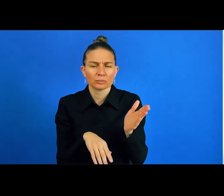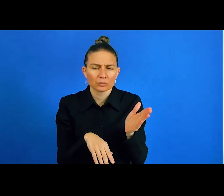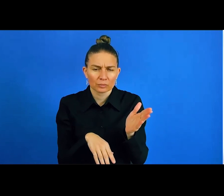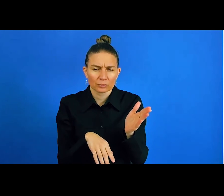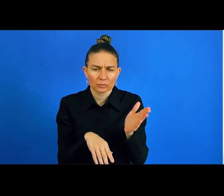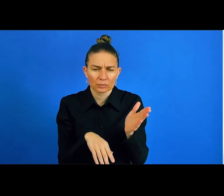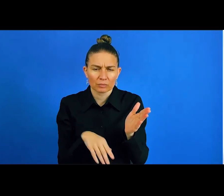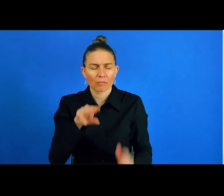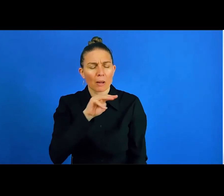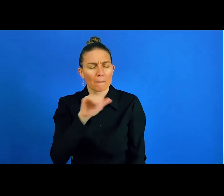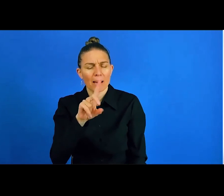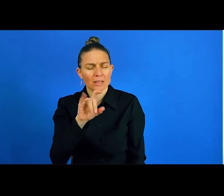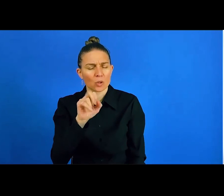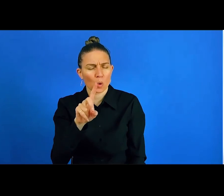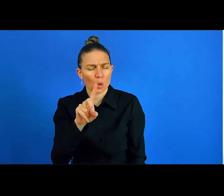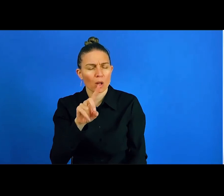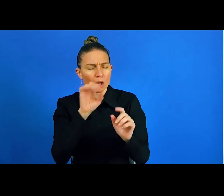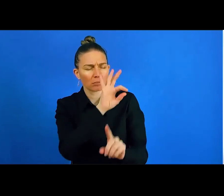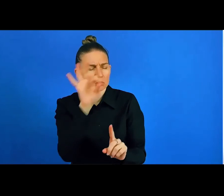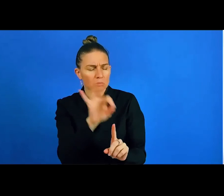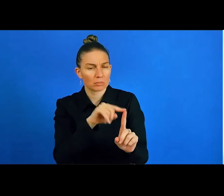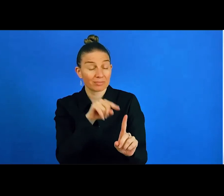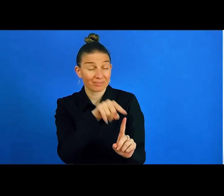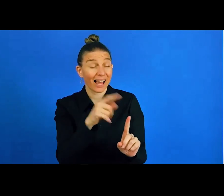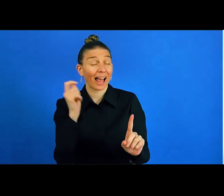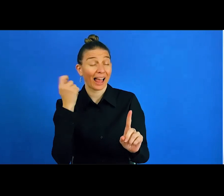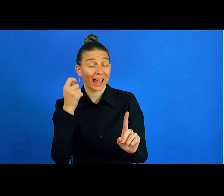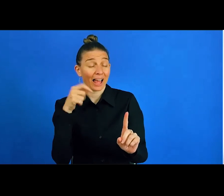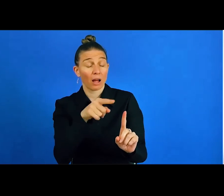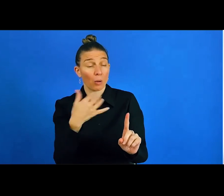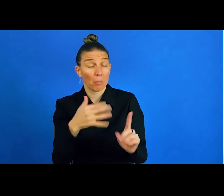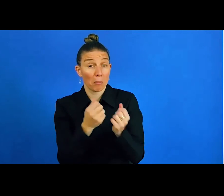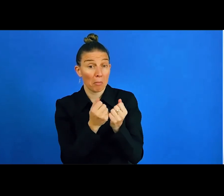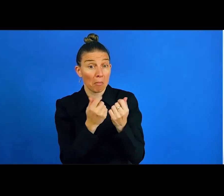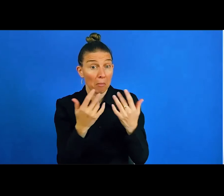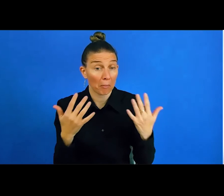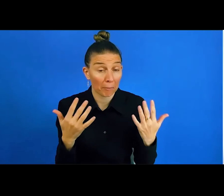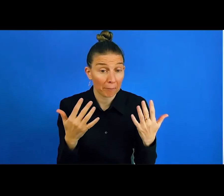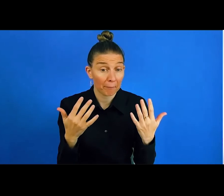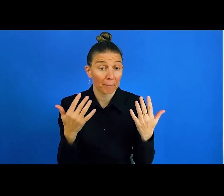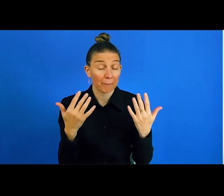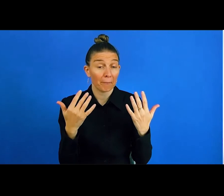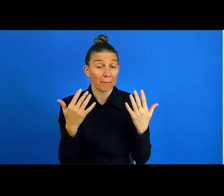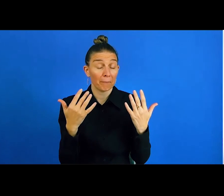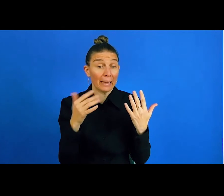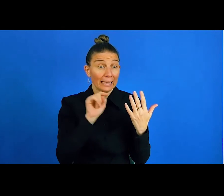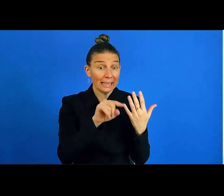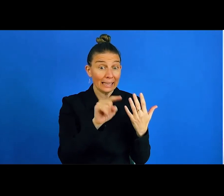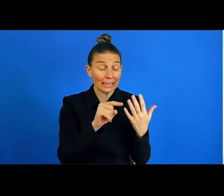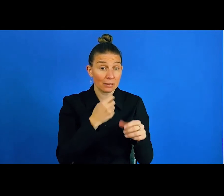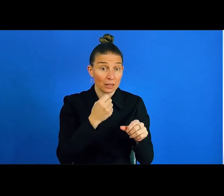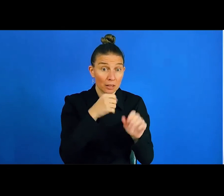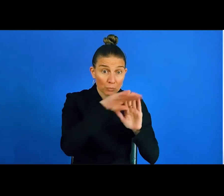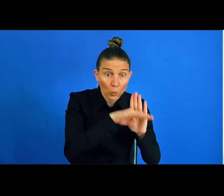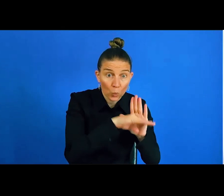going on in Kenya. So how do we ensure that people with disability are at the center of the design of these sort of